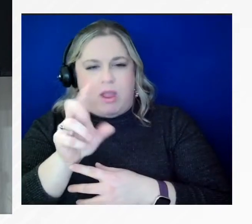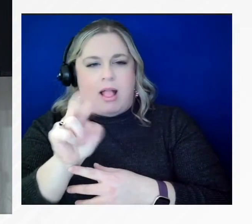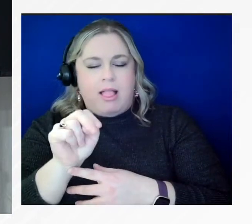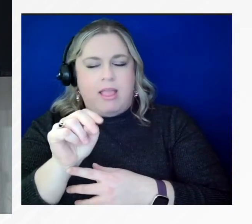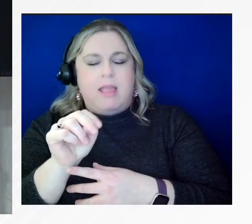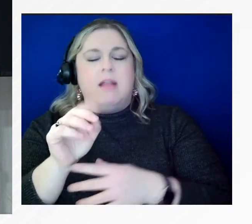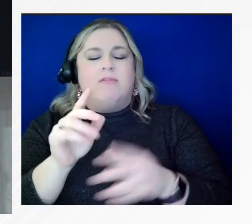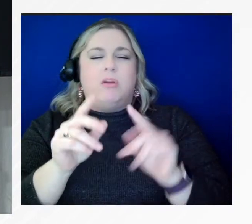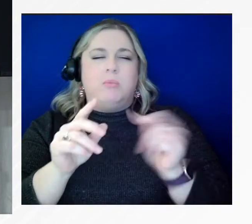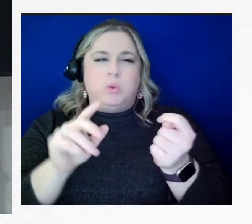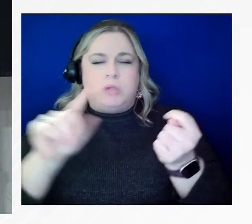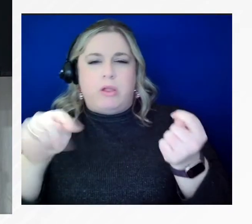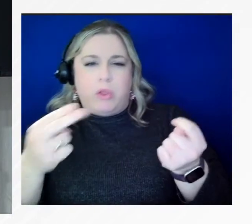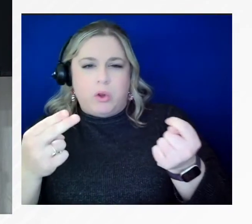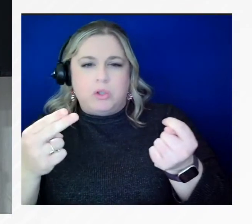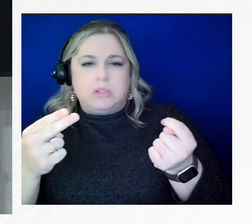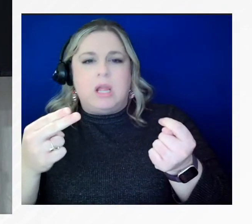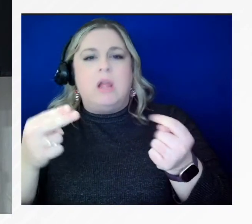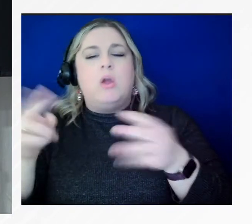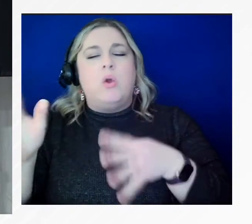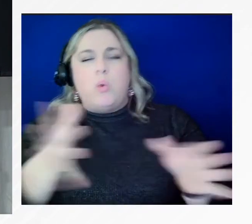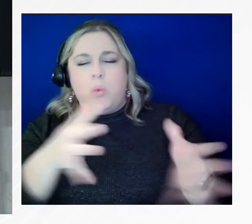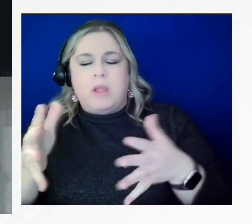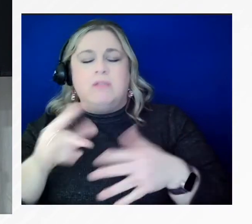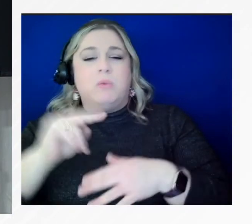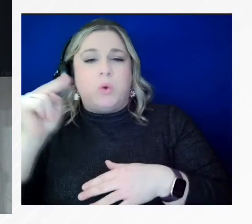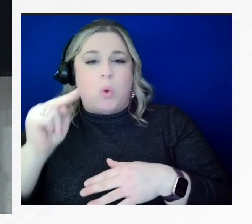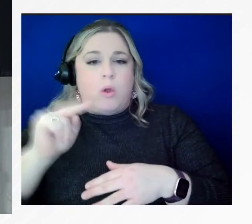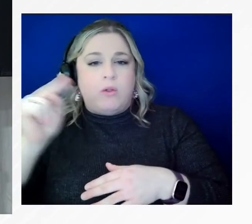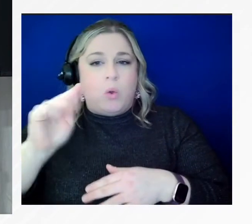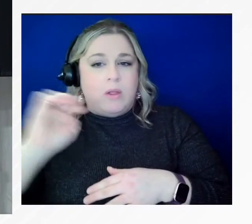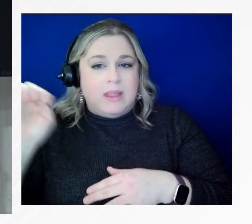time frame wind gusts from the north and northeast at about 30